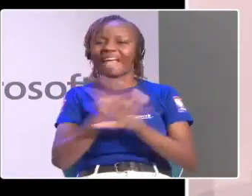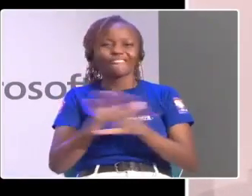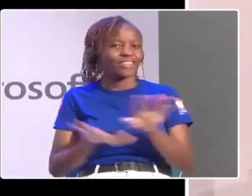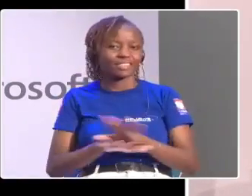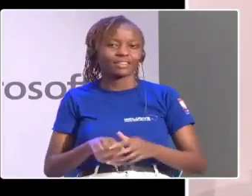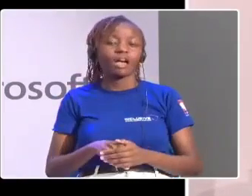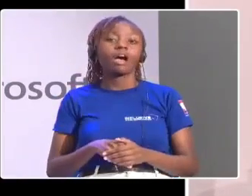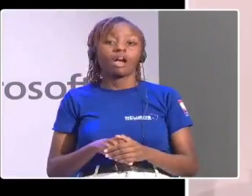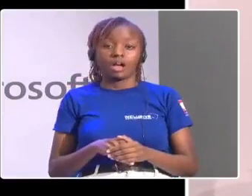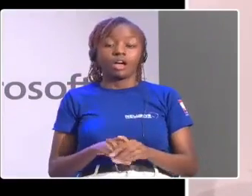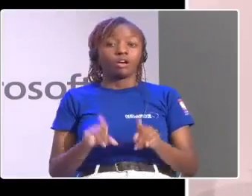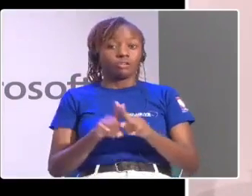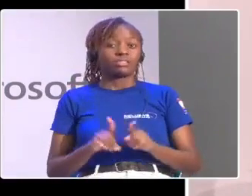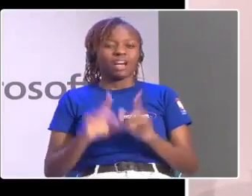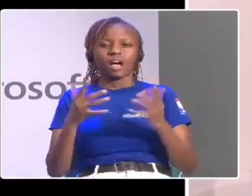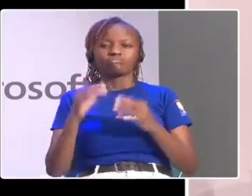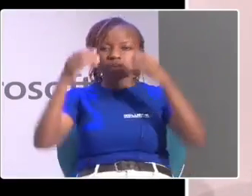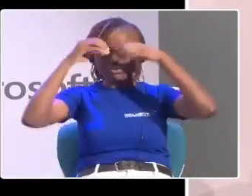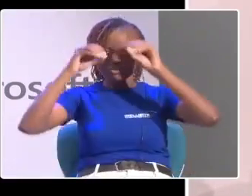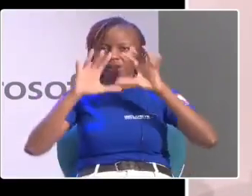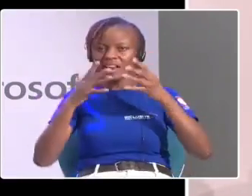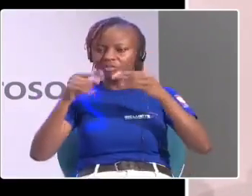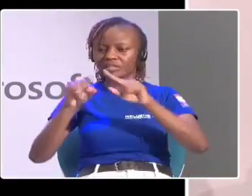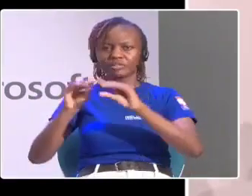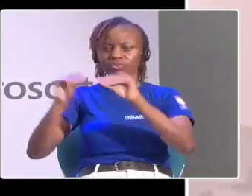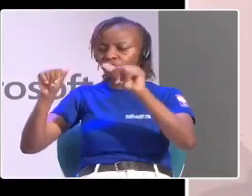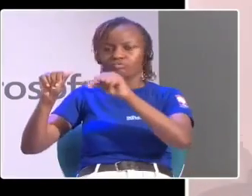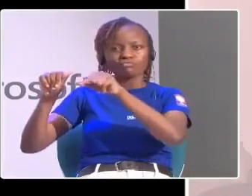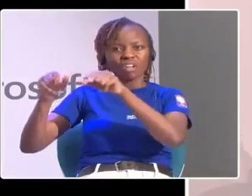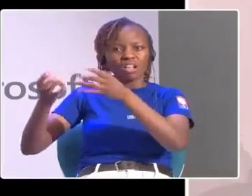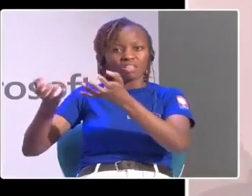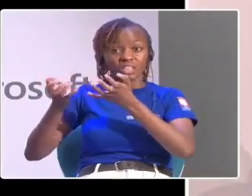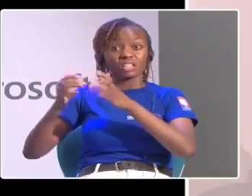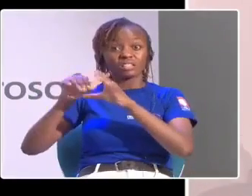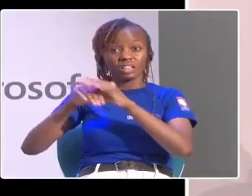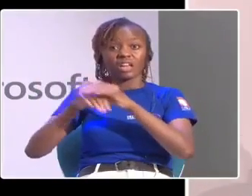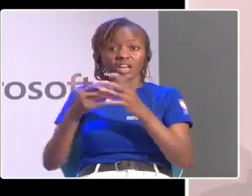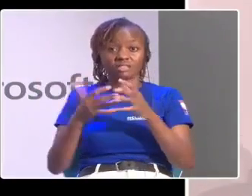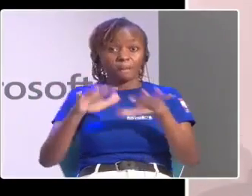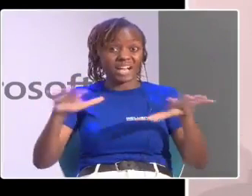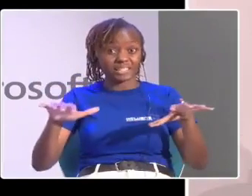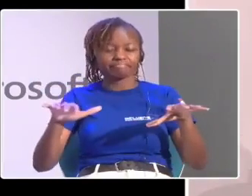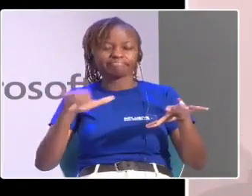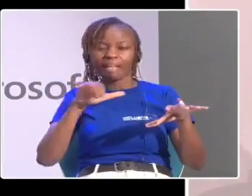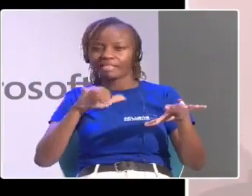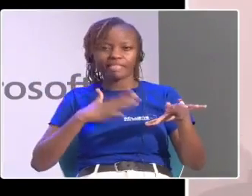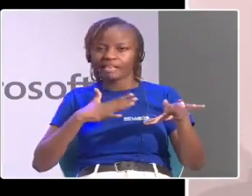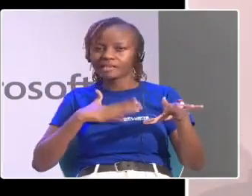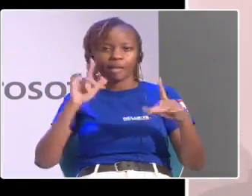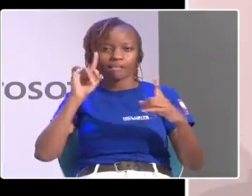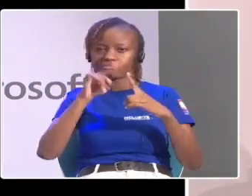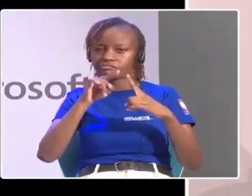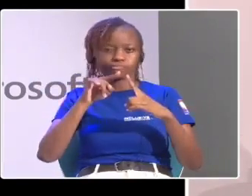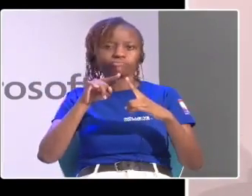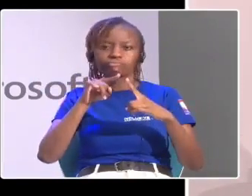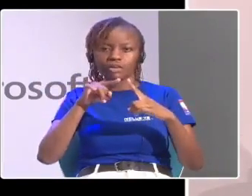So in terms of Google and addressing the needs in emerging markets, this has been my primary focus at Google for